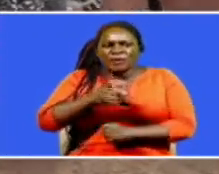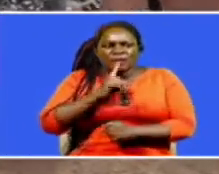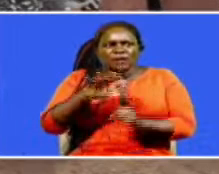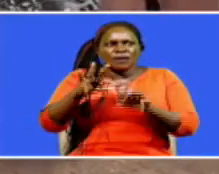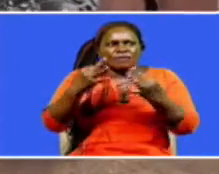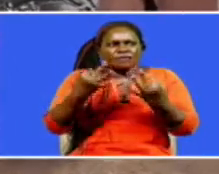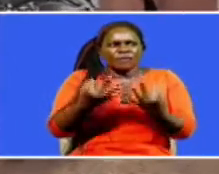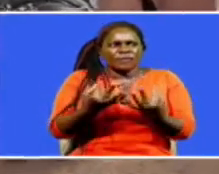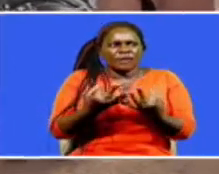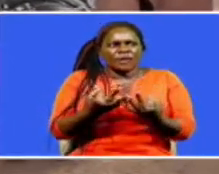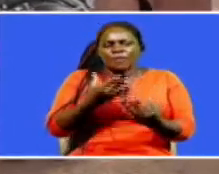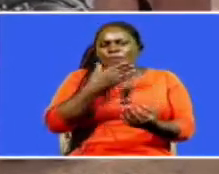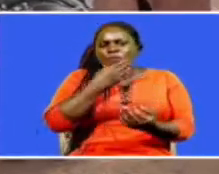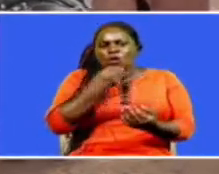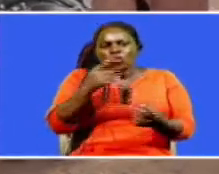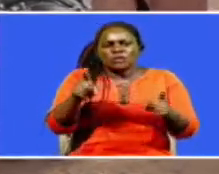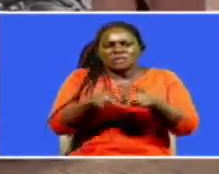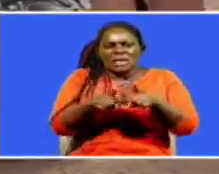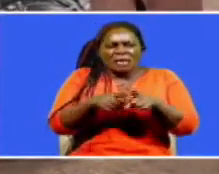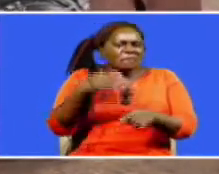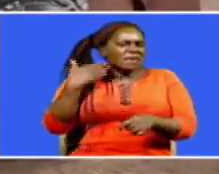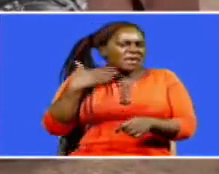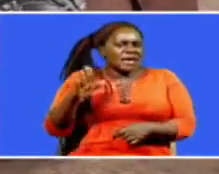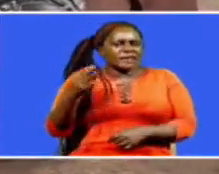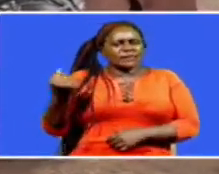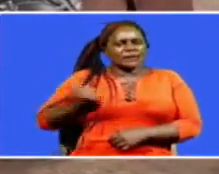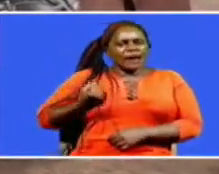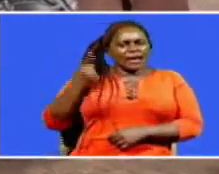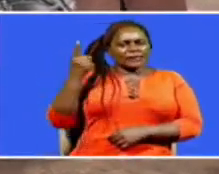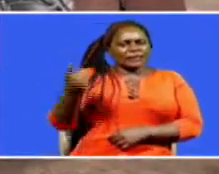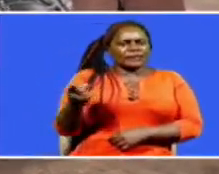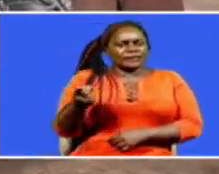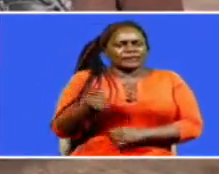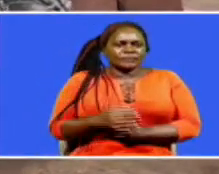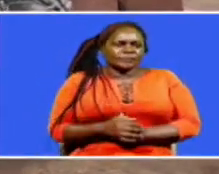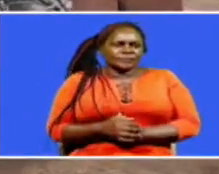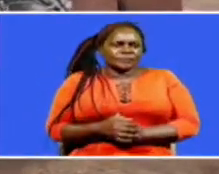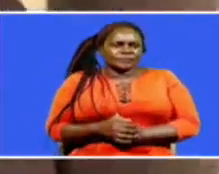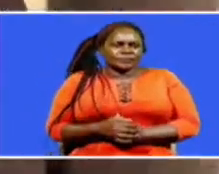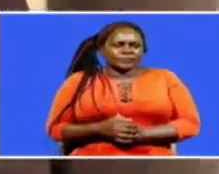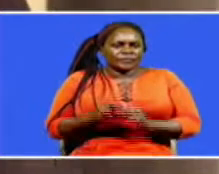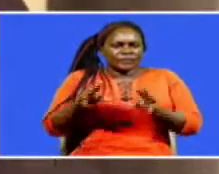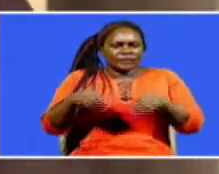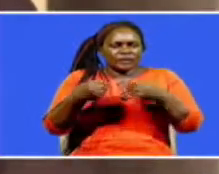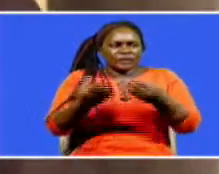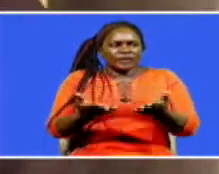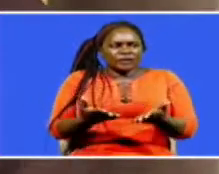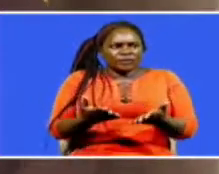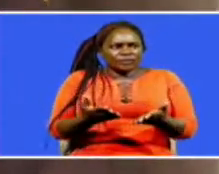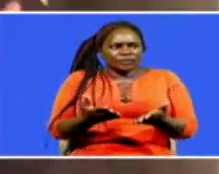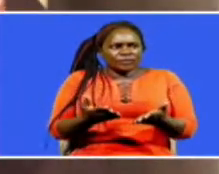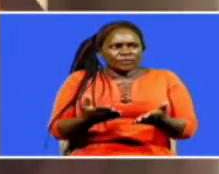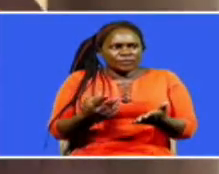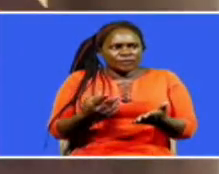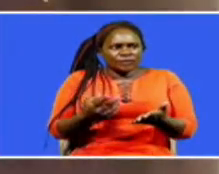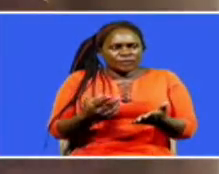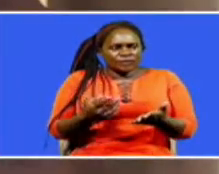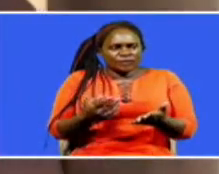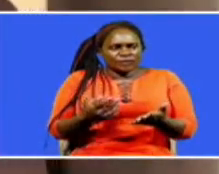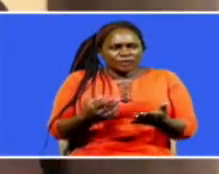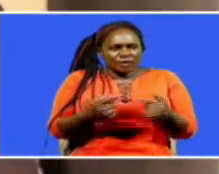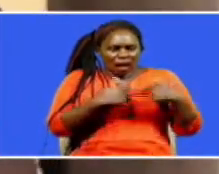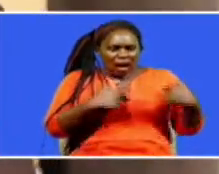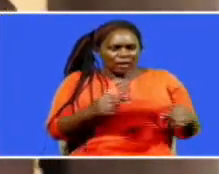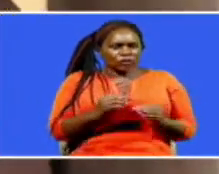Familia ya kijana pia wanamtega msichana kando, wanadiscriminate. Hawampatii ile uso wazi.